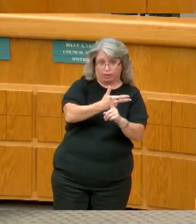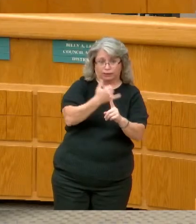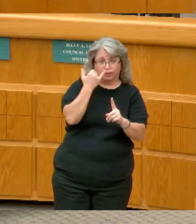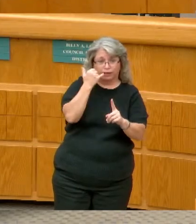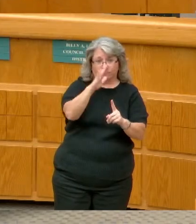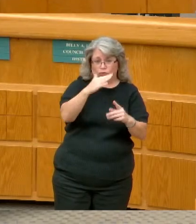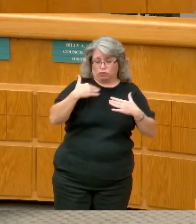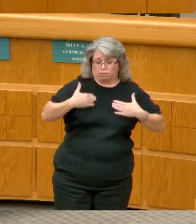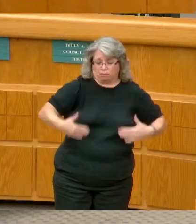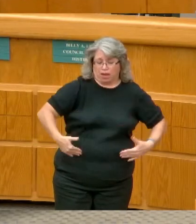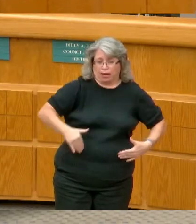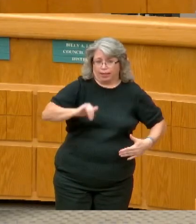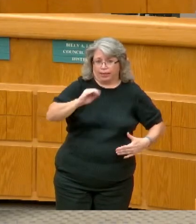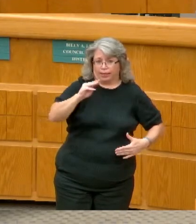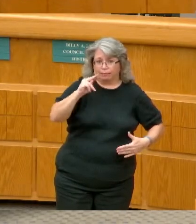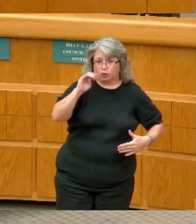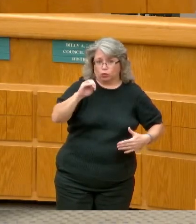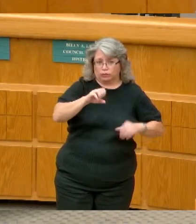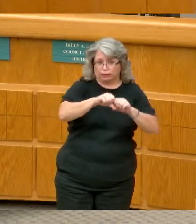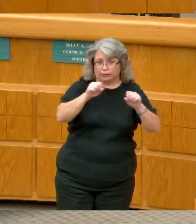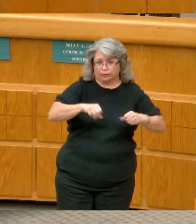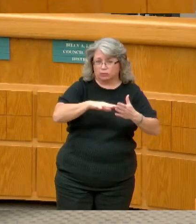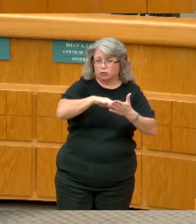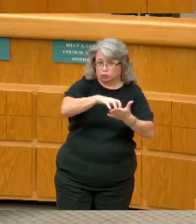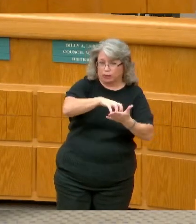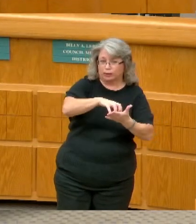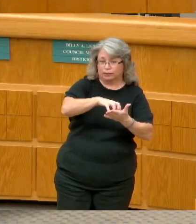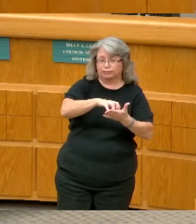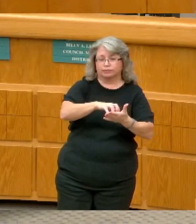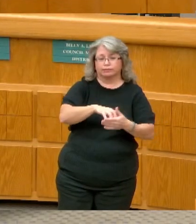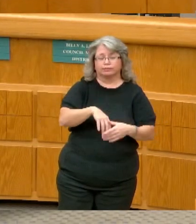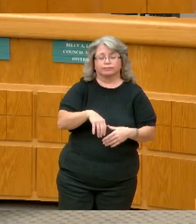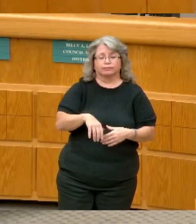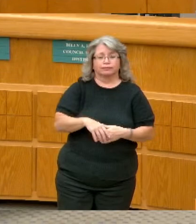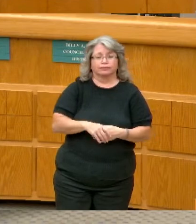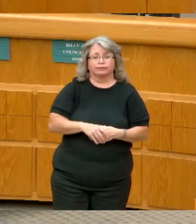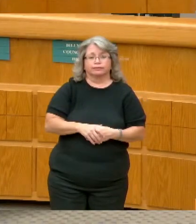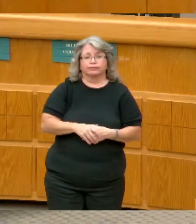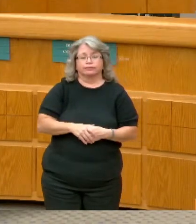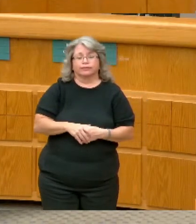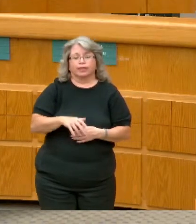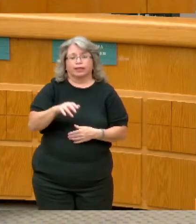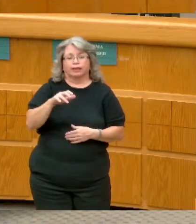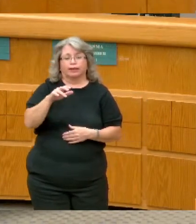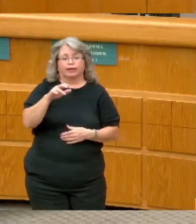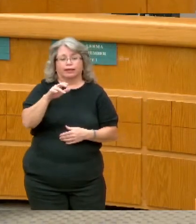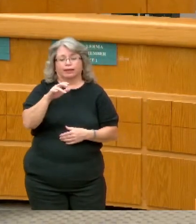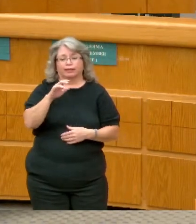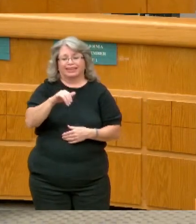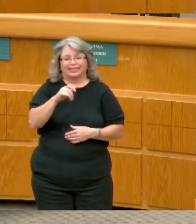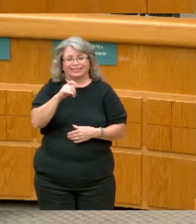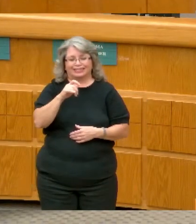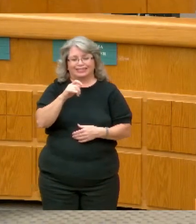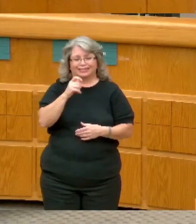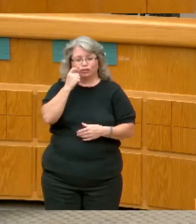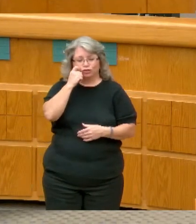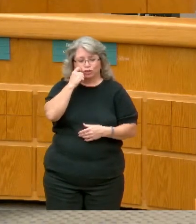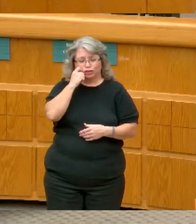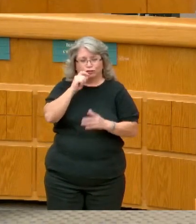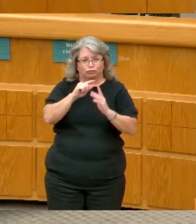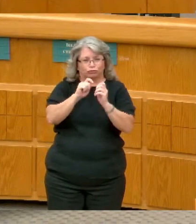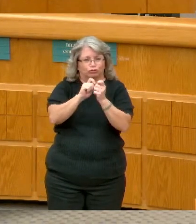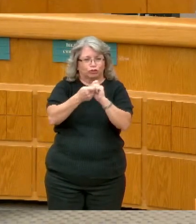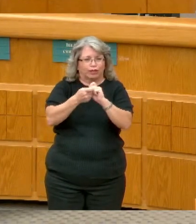now get your booster for those that are moderately to severely immunocompromised. And this effect just changed February the